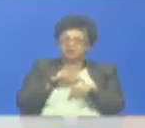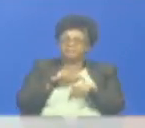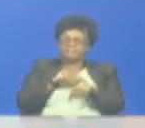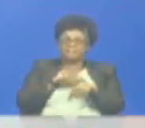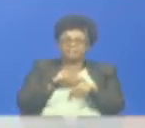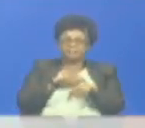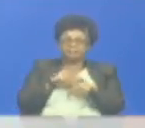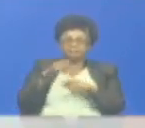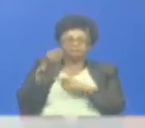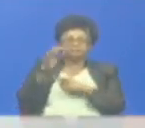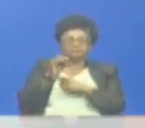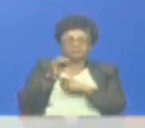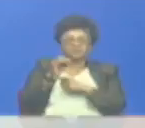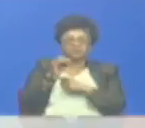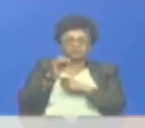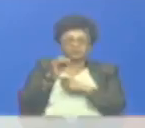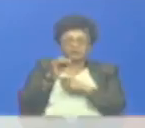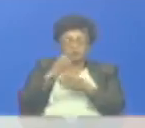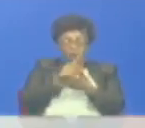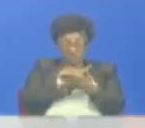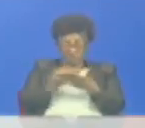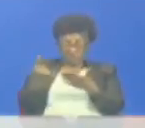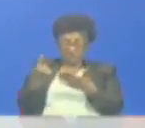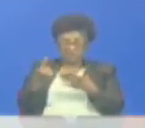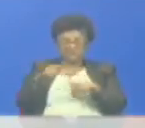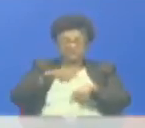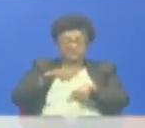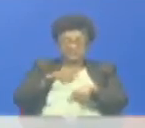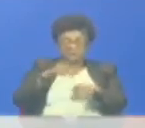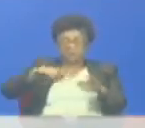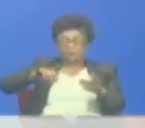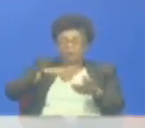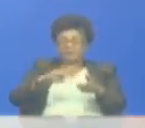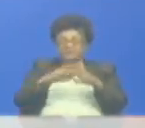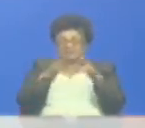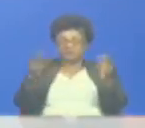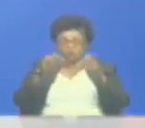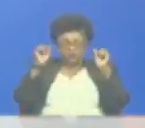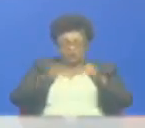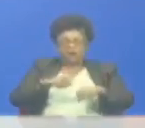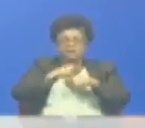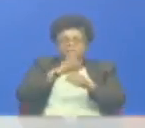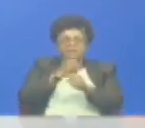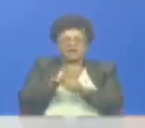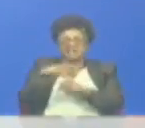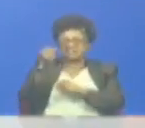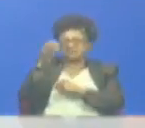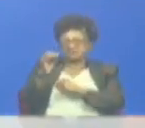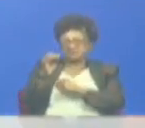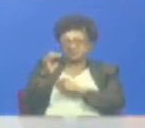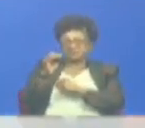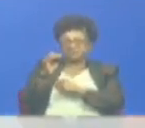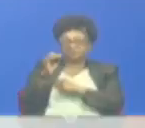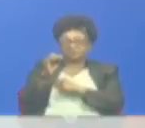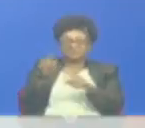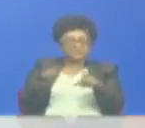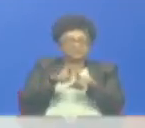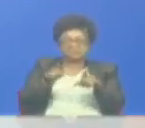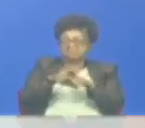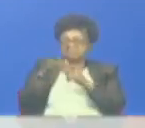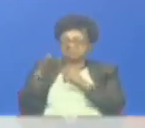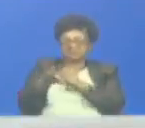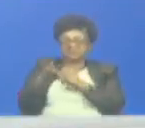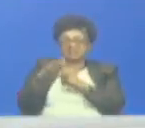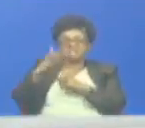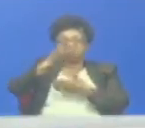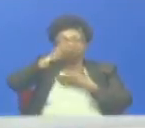So in a week when we start, we can produce 50 of these